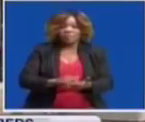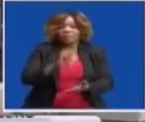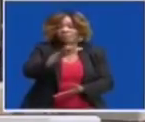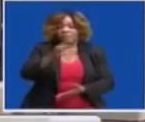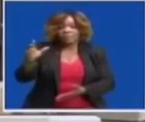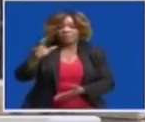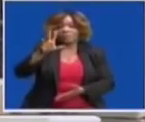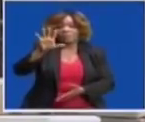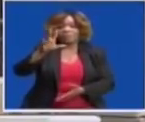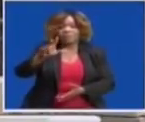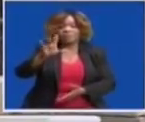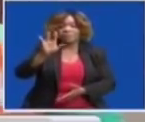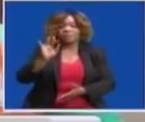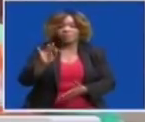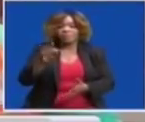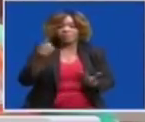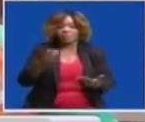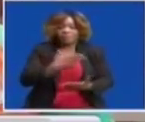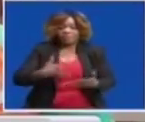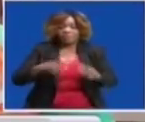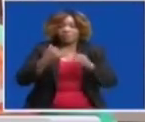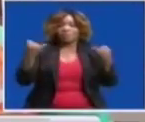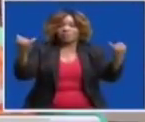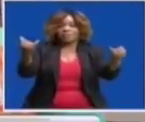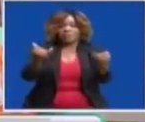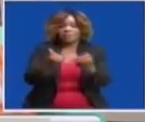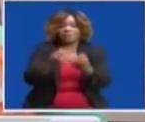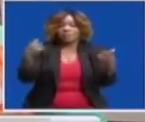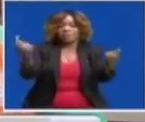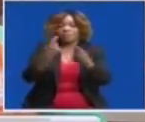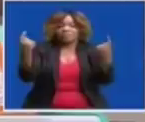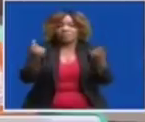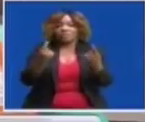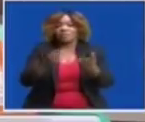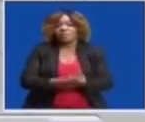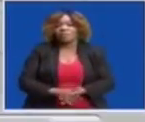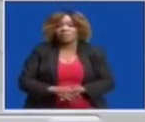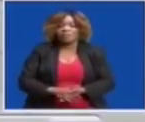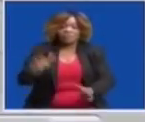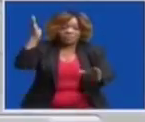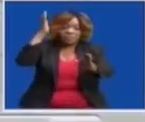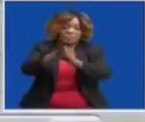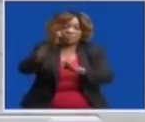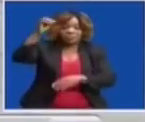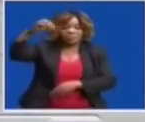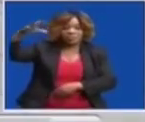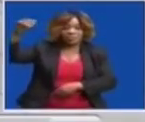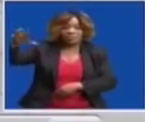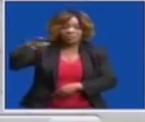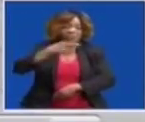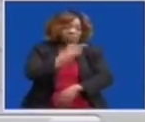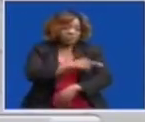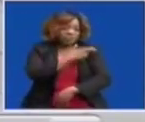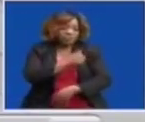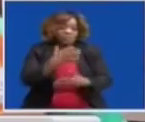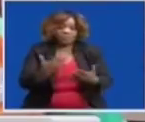15,338. We have critical institutions that it is able to feed, direct powering the institutions such as the hospital.